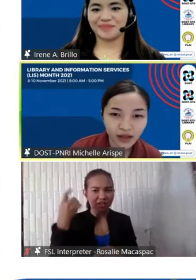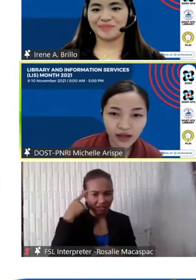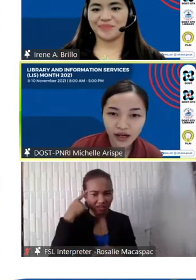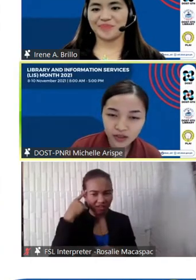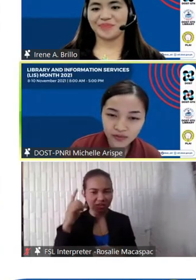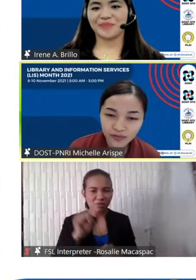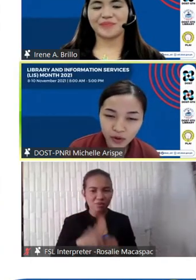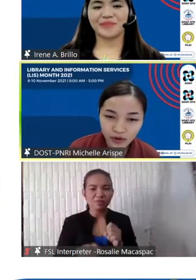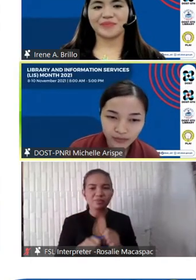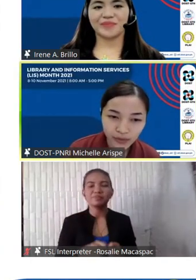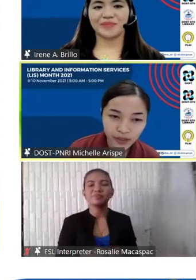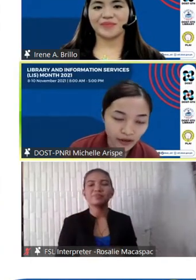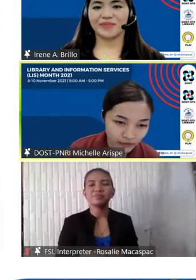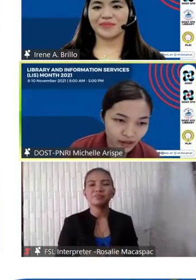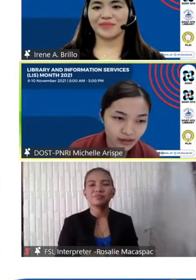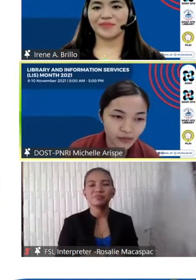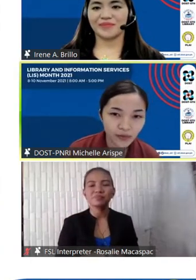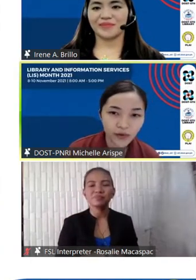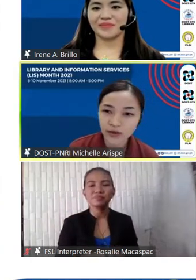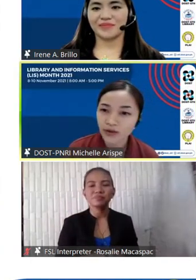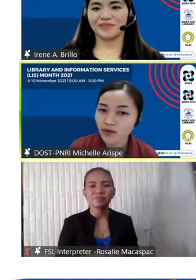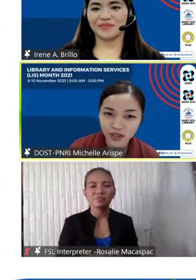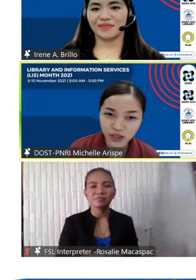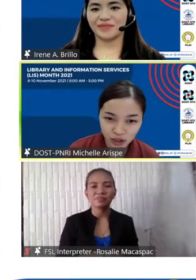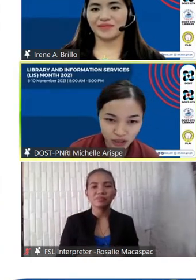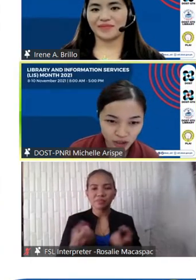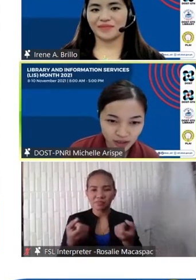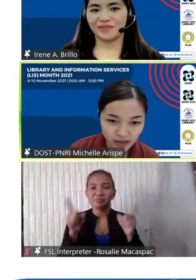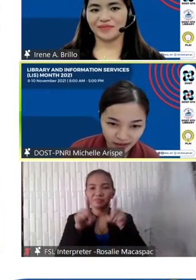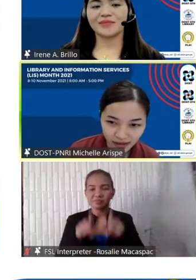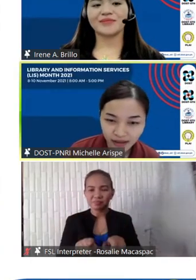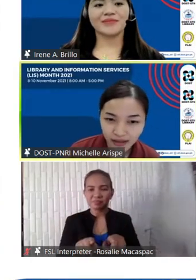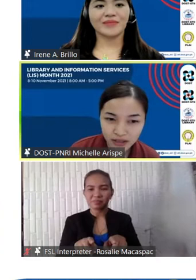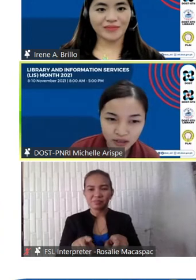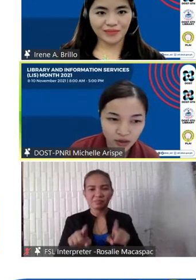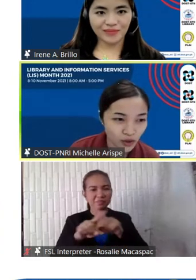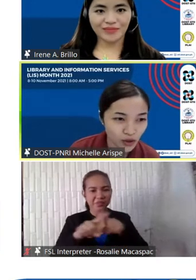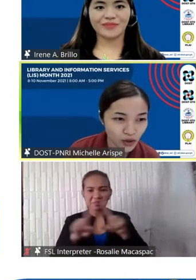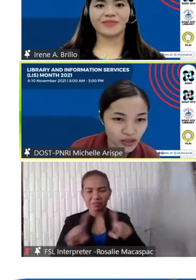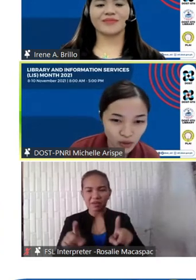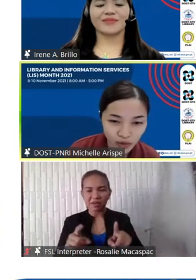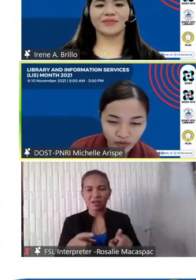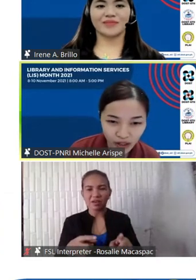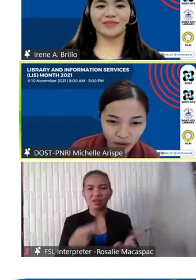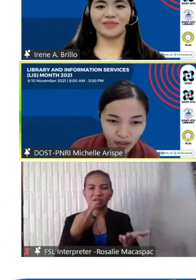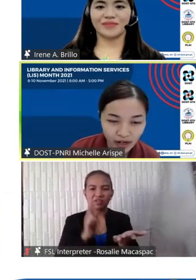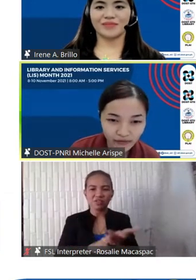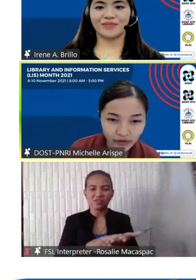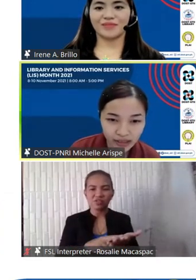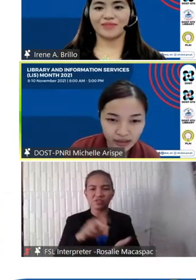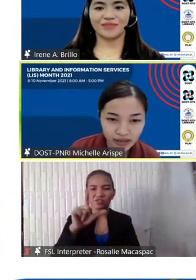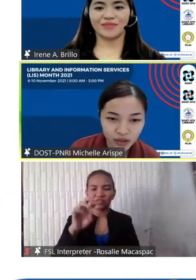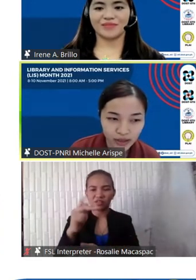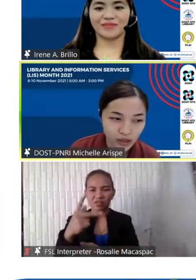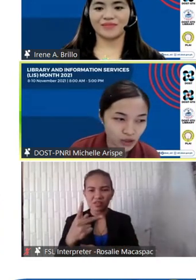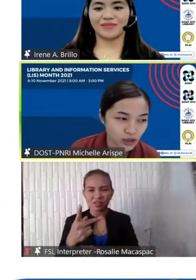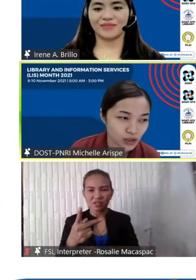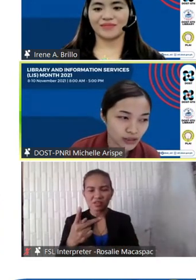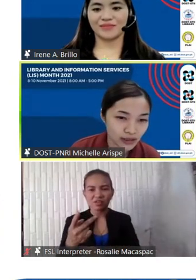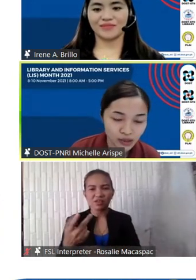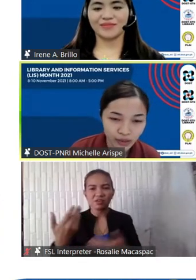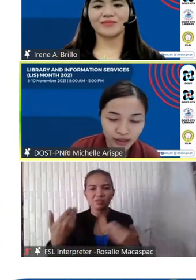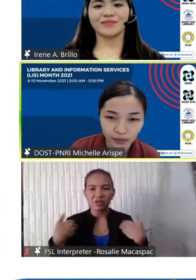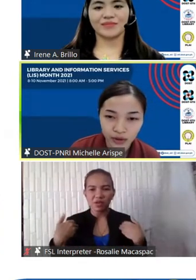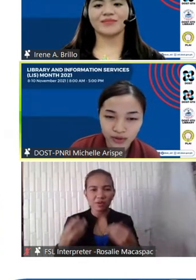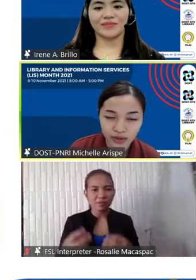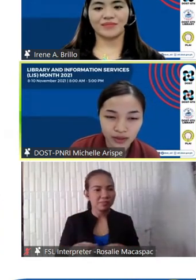Mm-hmm. Yun po, per event, iba po yung registration link. So far, we have released